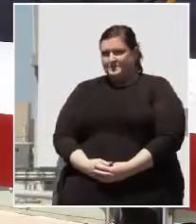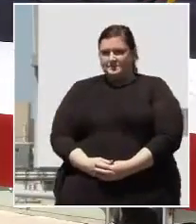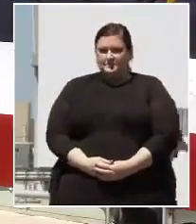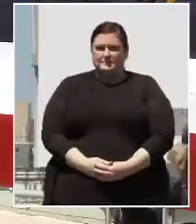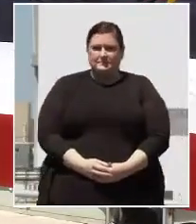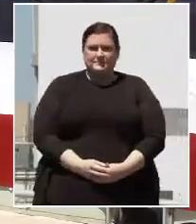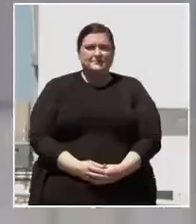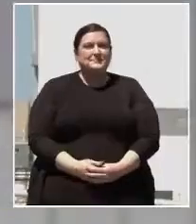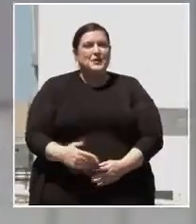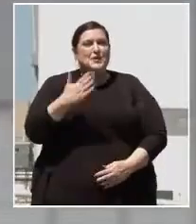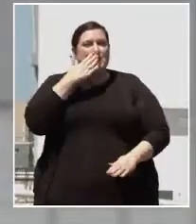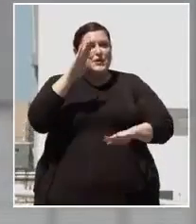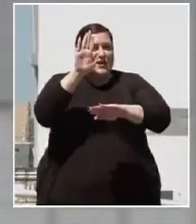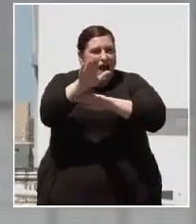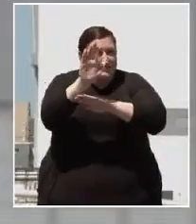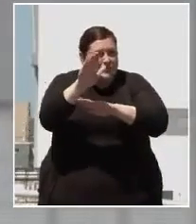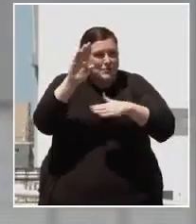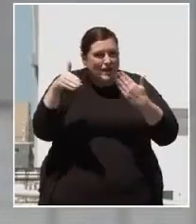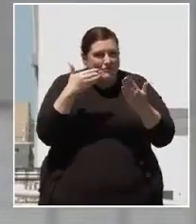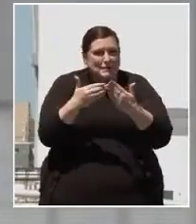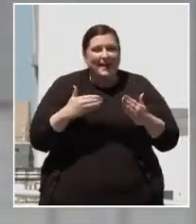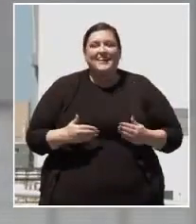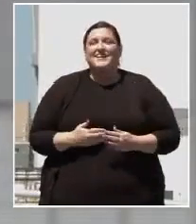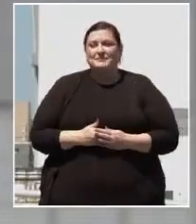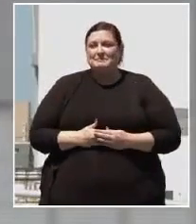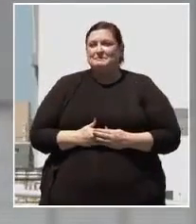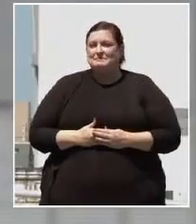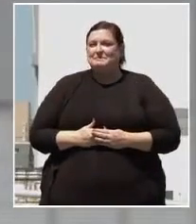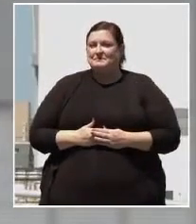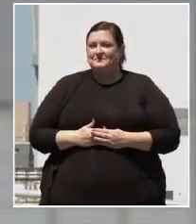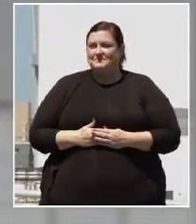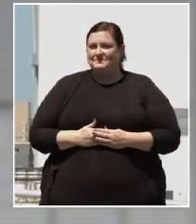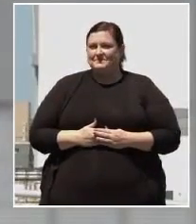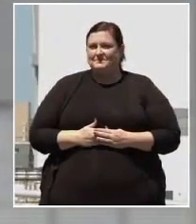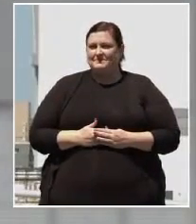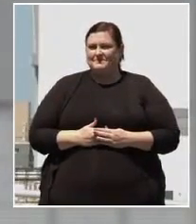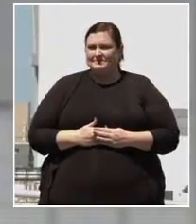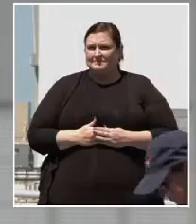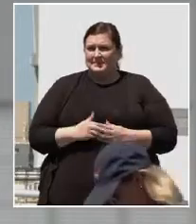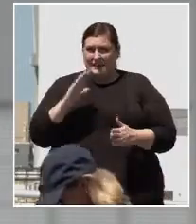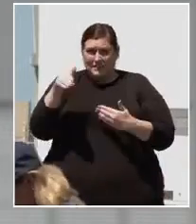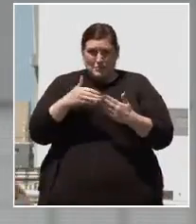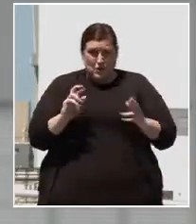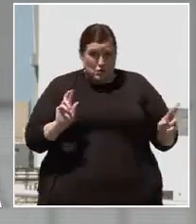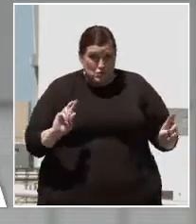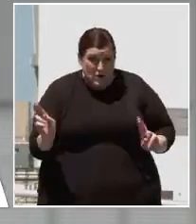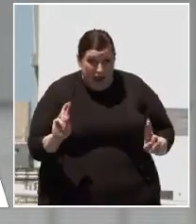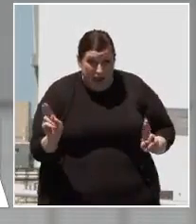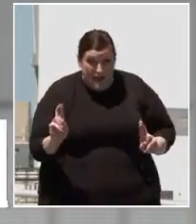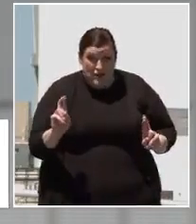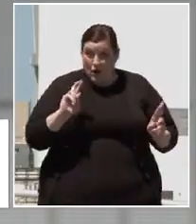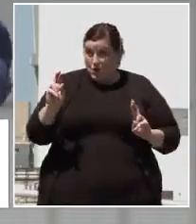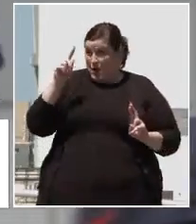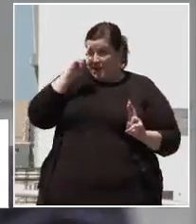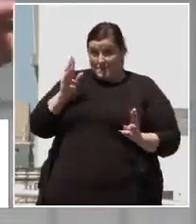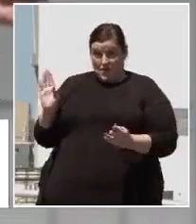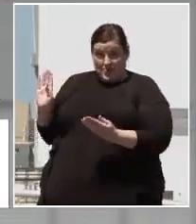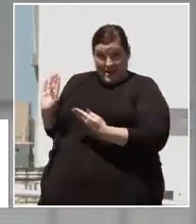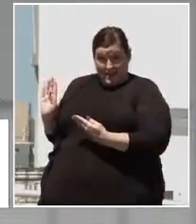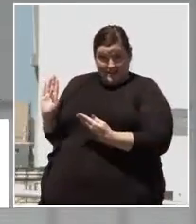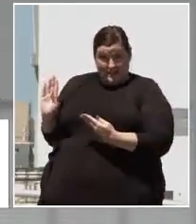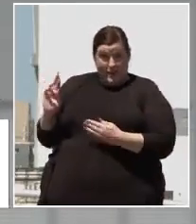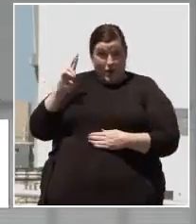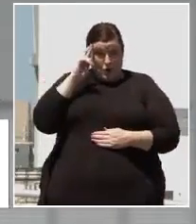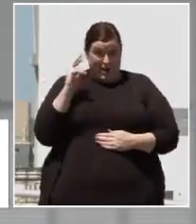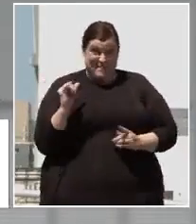thanks good afternoon everybody everybody are you ready are you ready for this are you